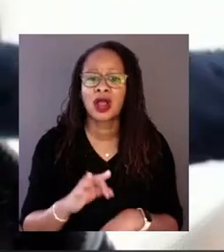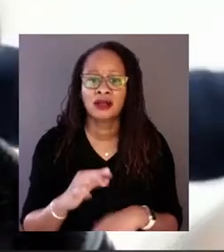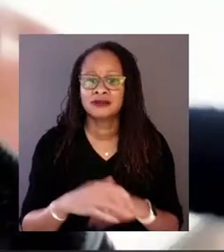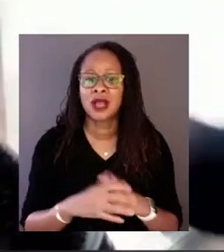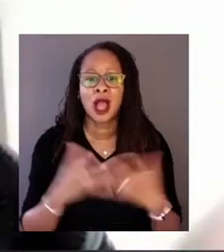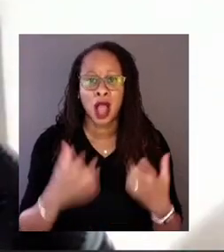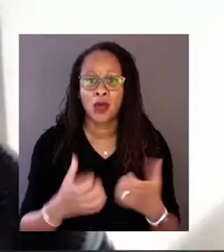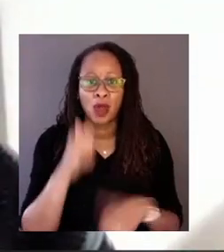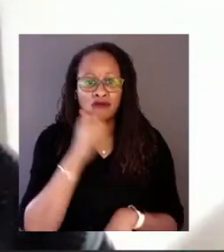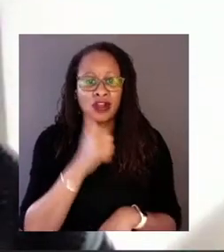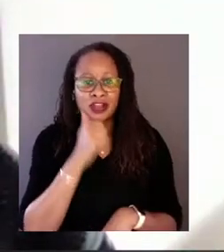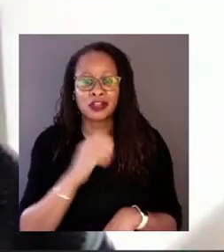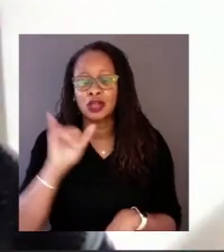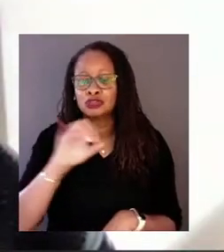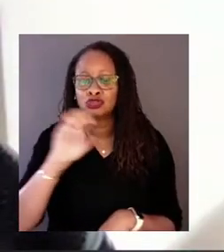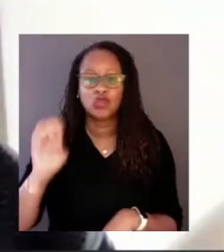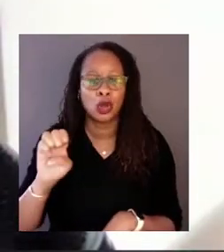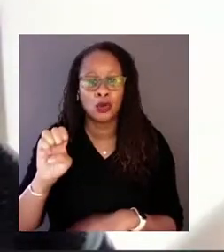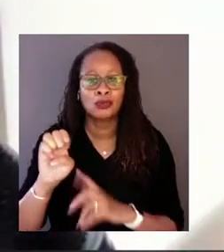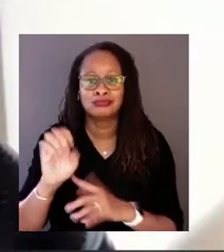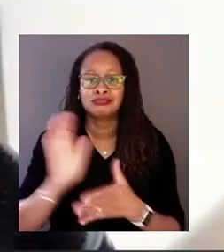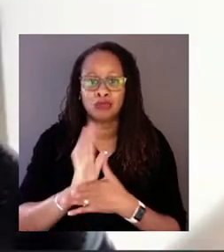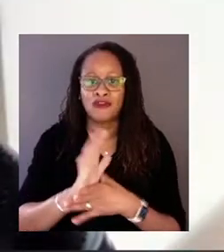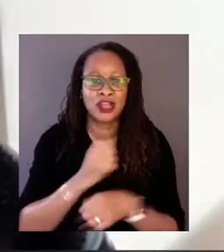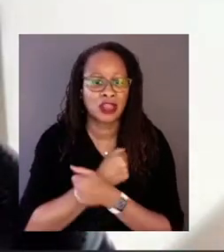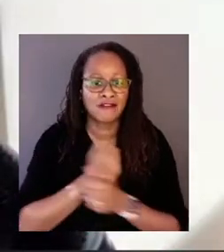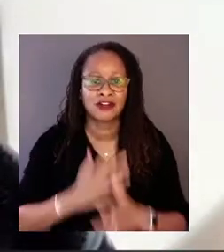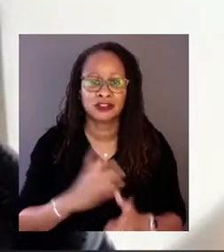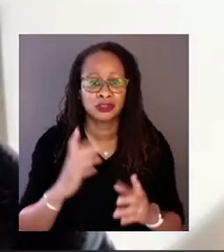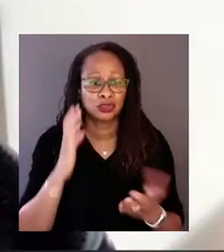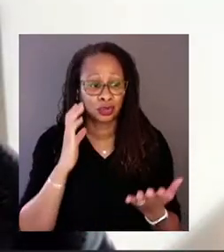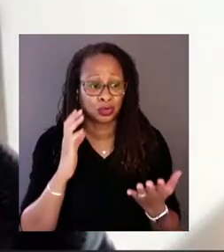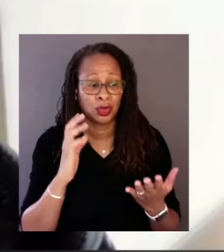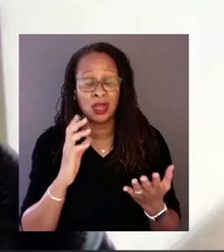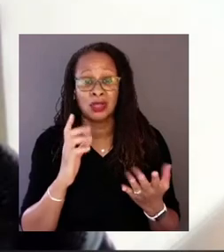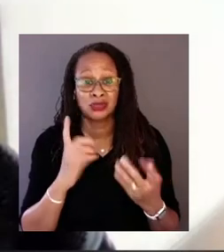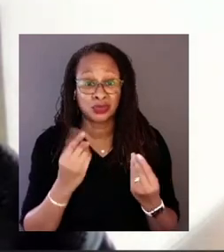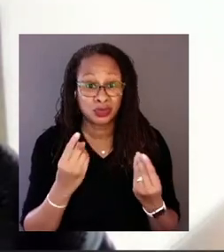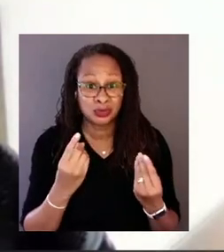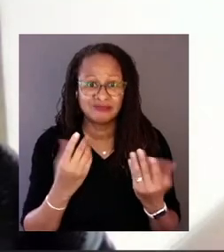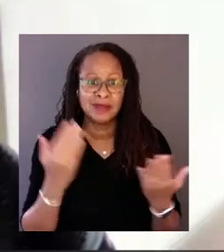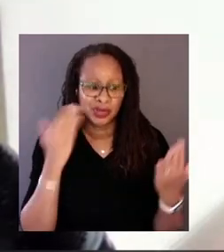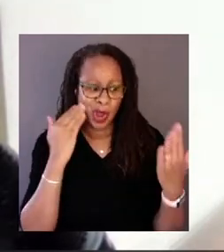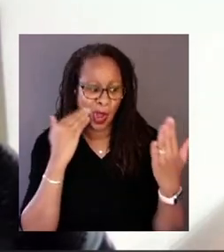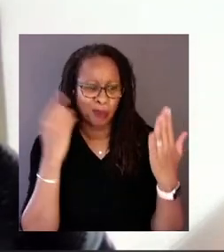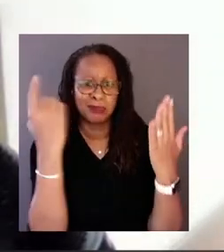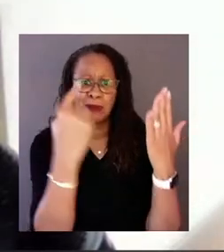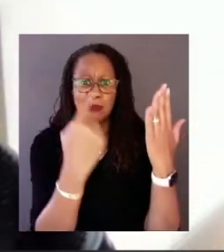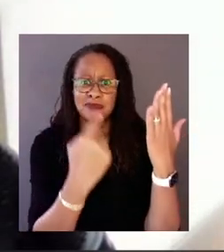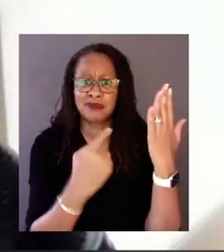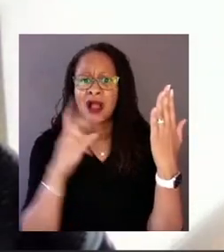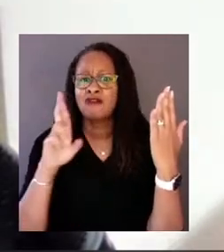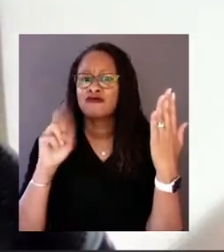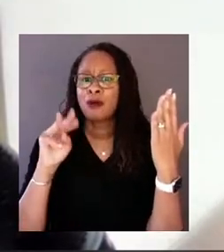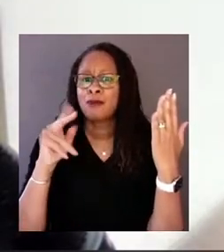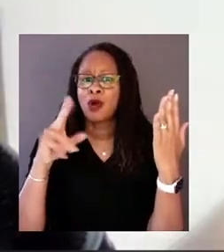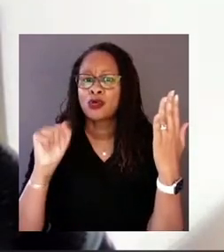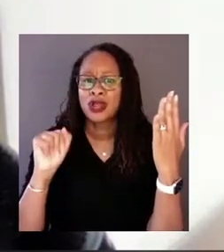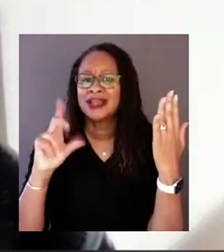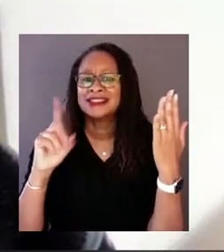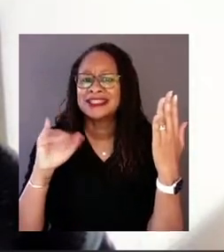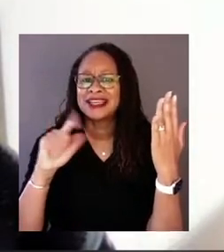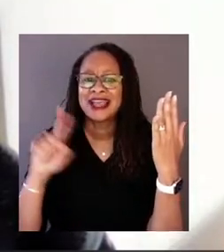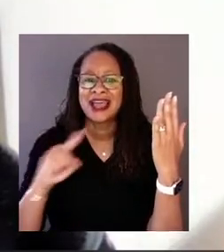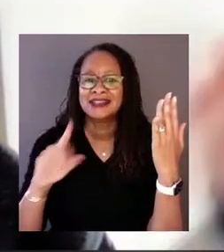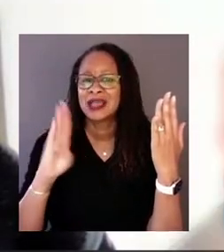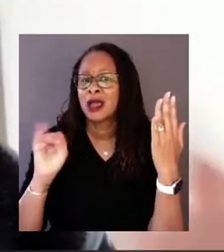Schmo, you know, movie lover to be able to rattle off, you know, Ramona Diaz or Bradford Young off their